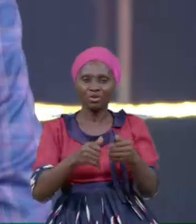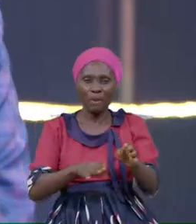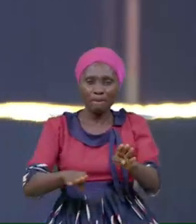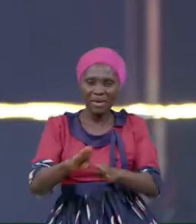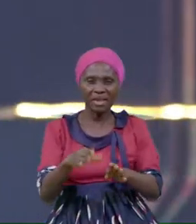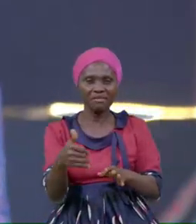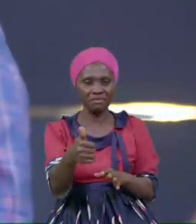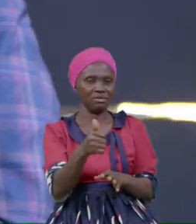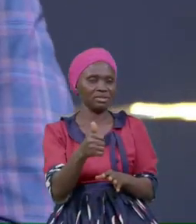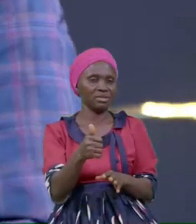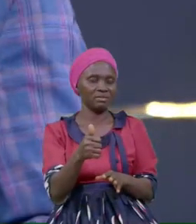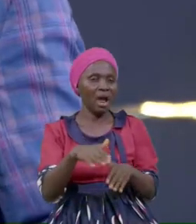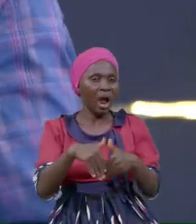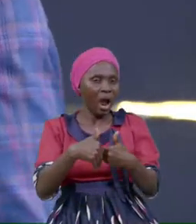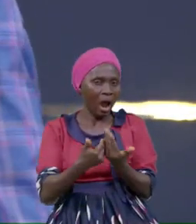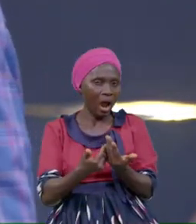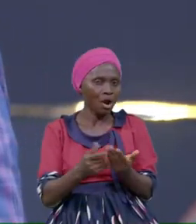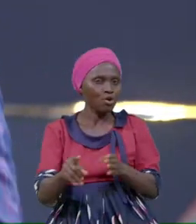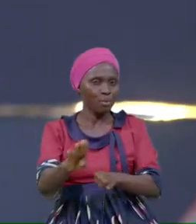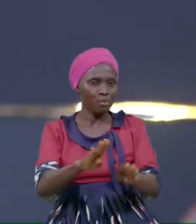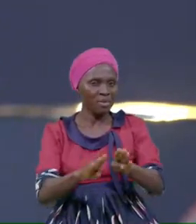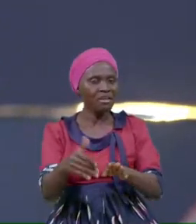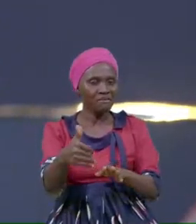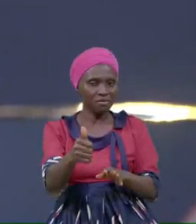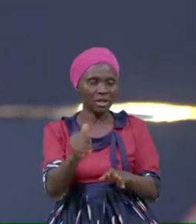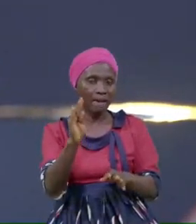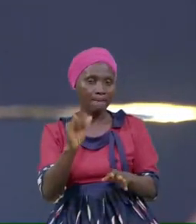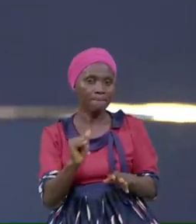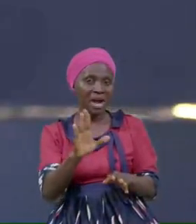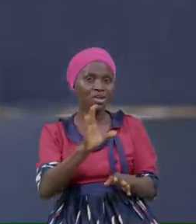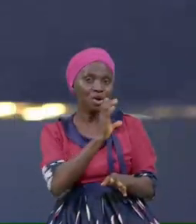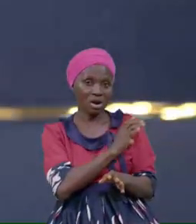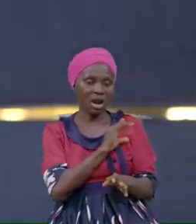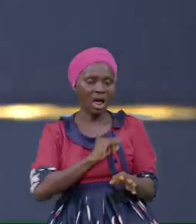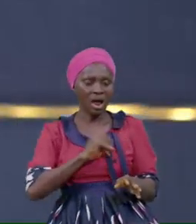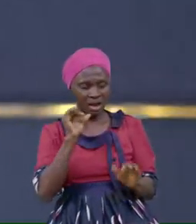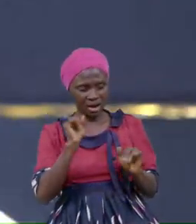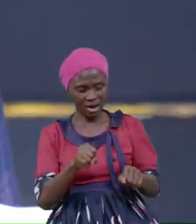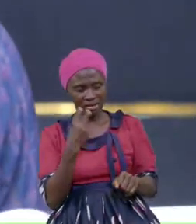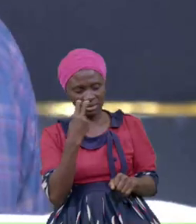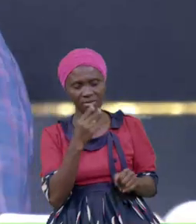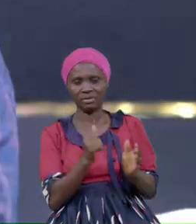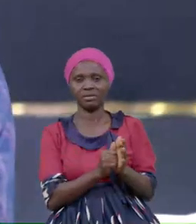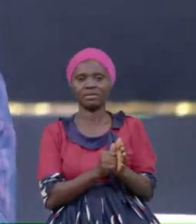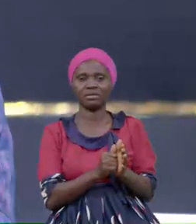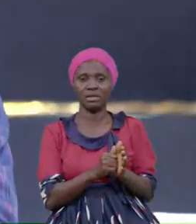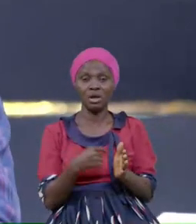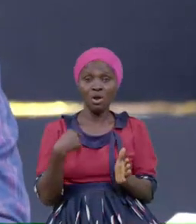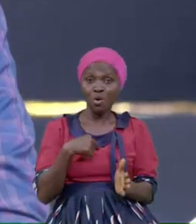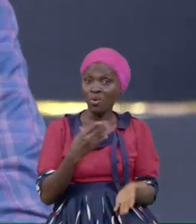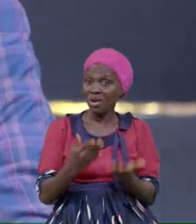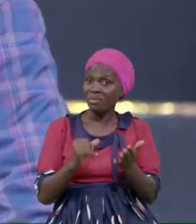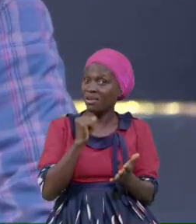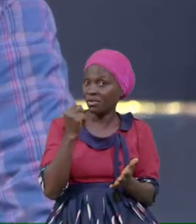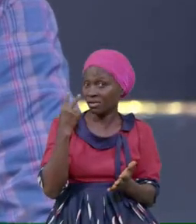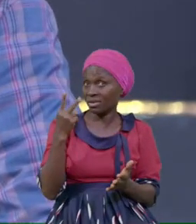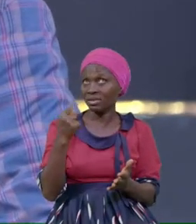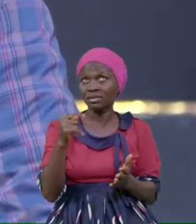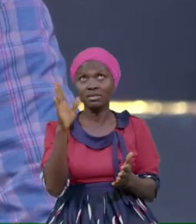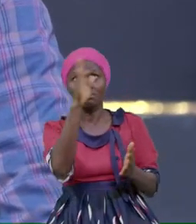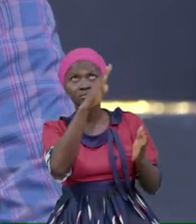your character, your charisma. I can see that. We may not see the air, but we're breathing in